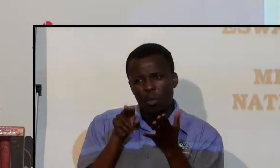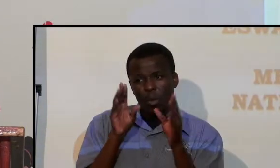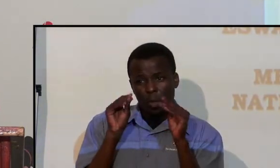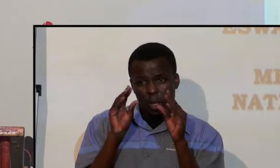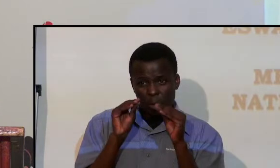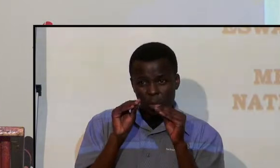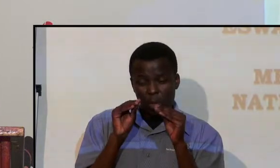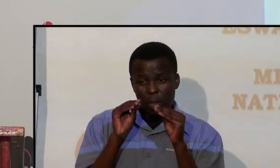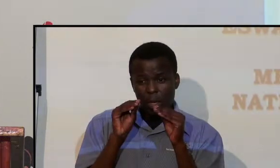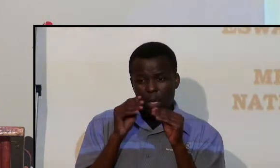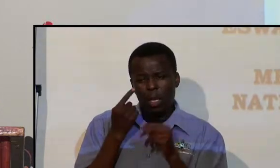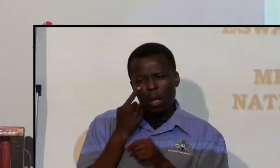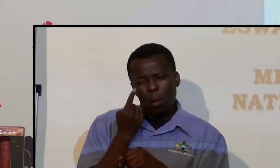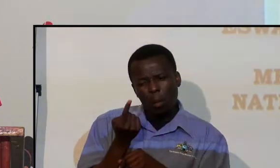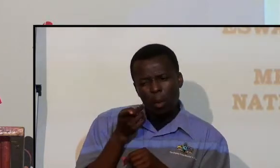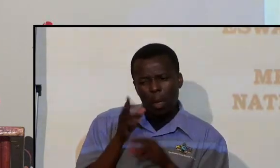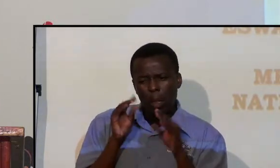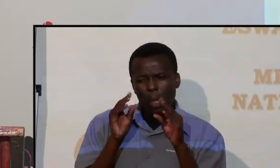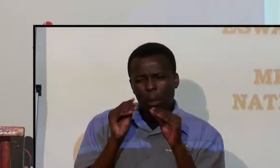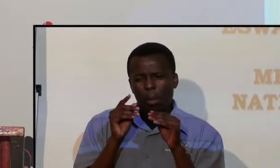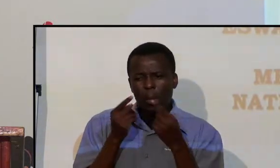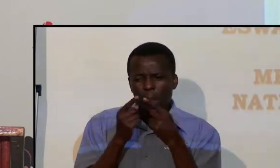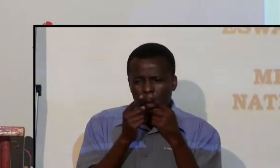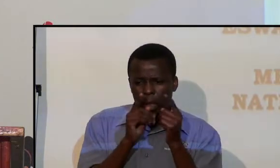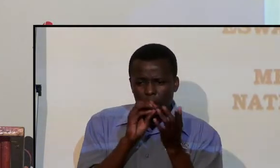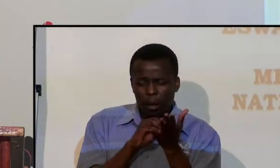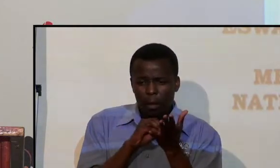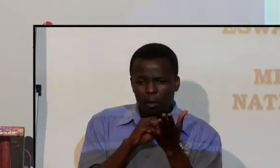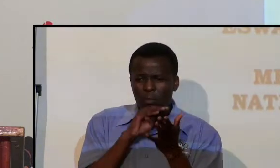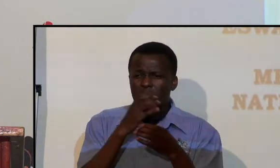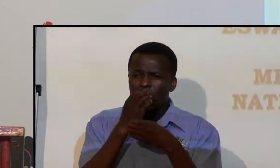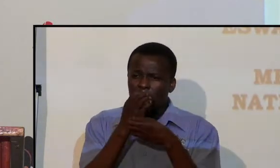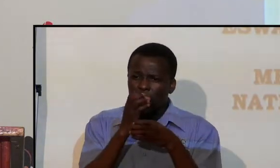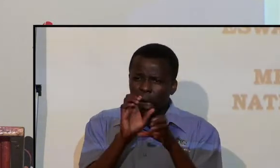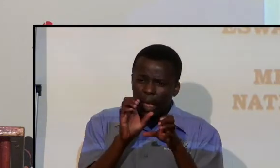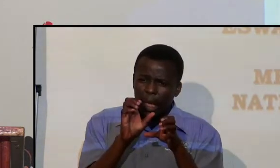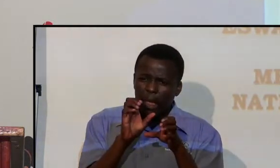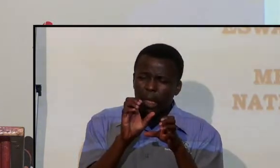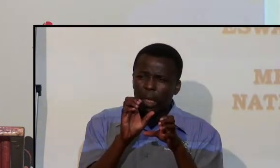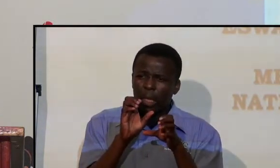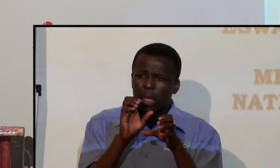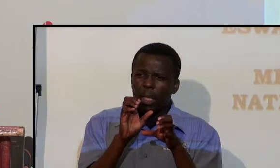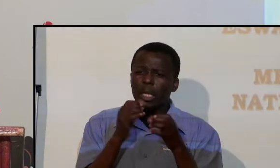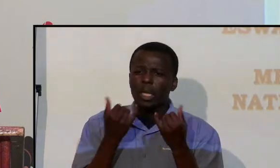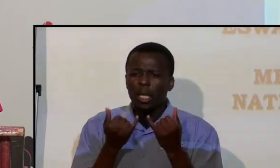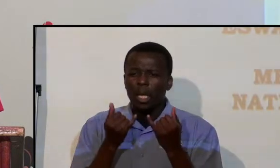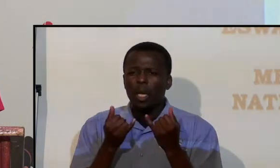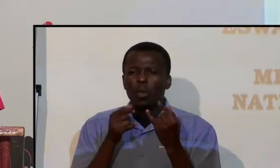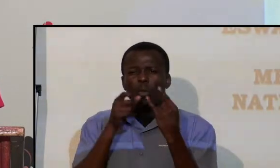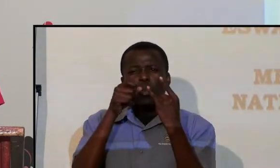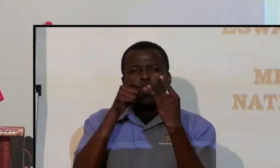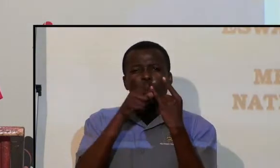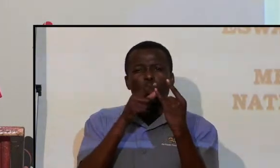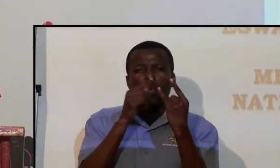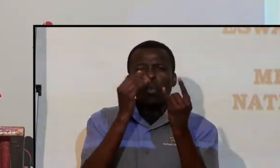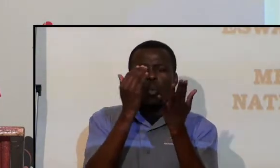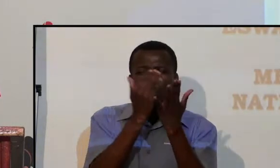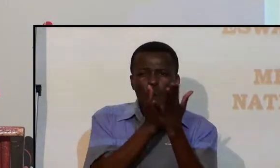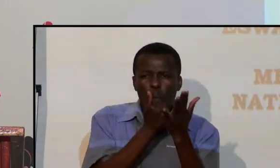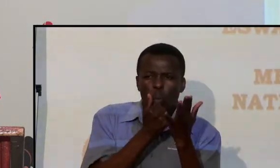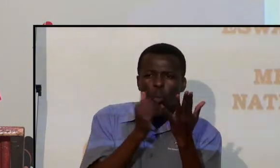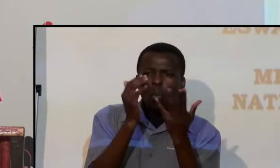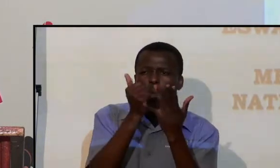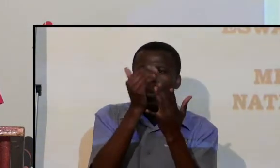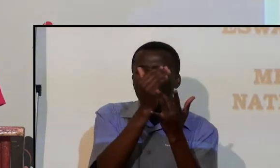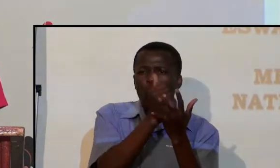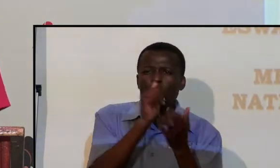the word blanket approach, you will say the country has reached the goals of ending AIDS, the